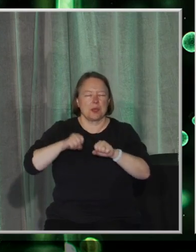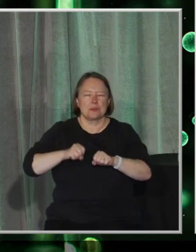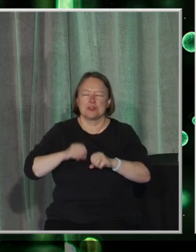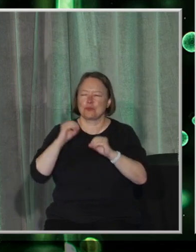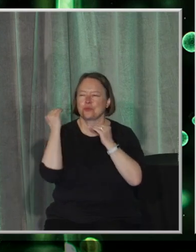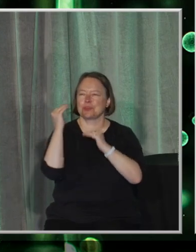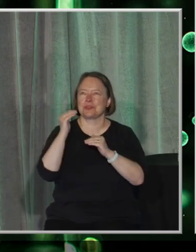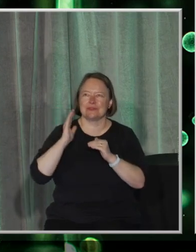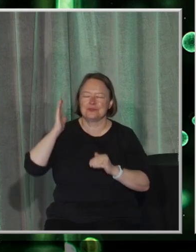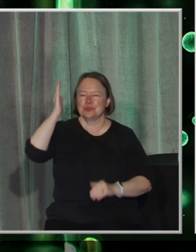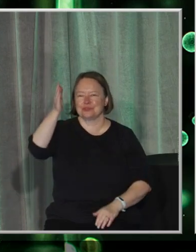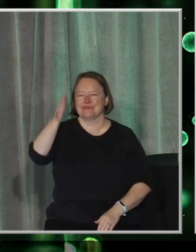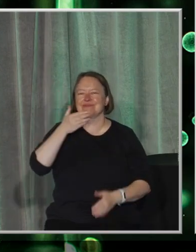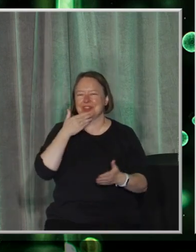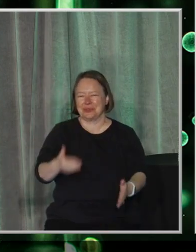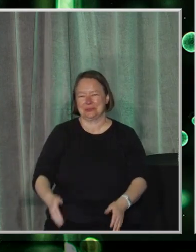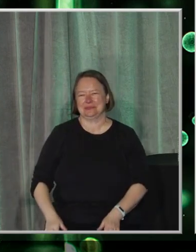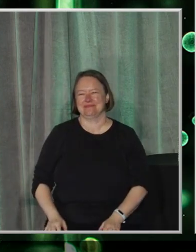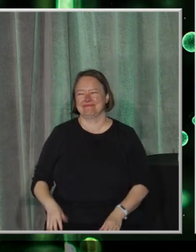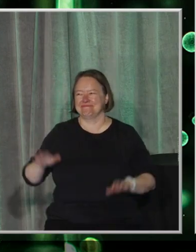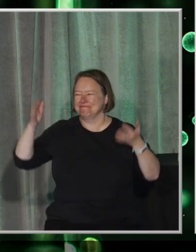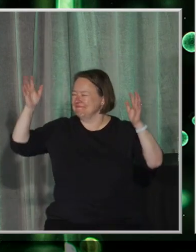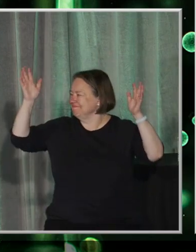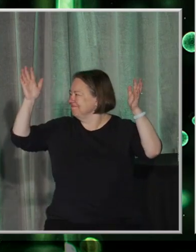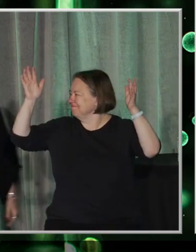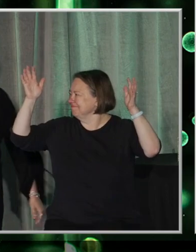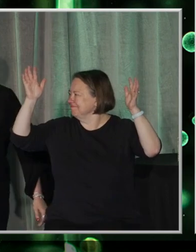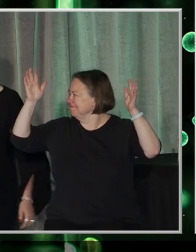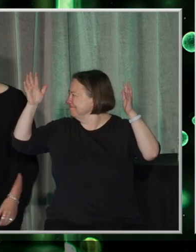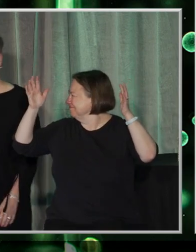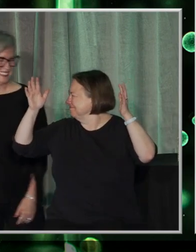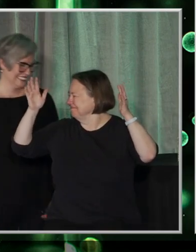ahead. Thank you.